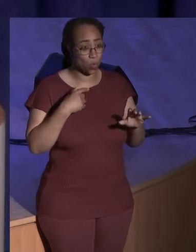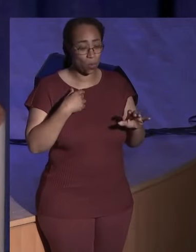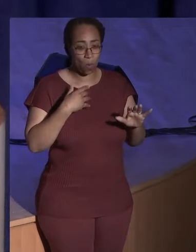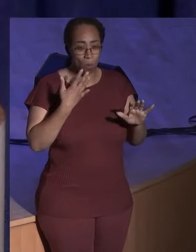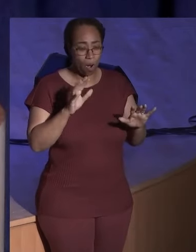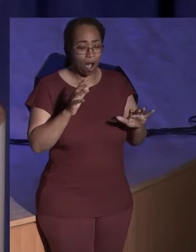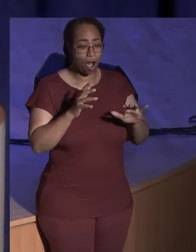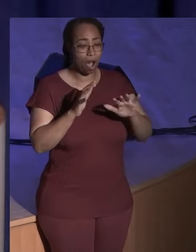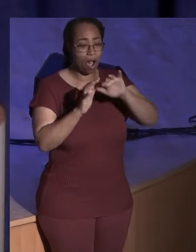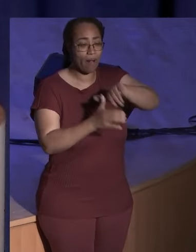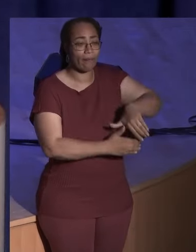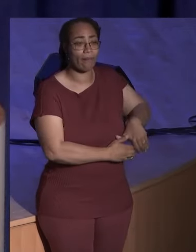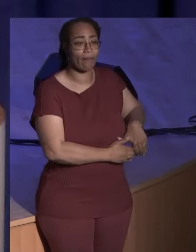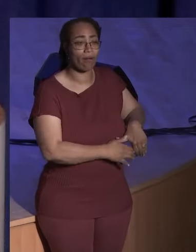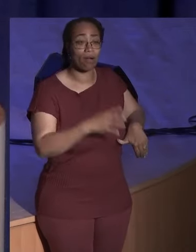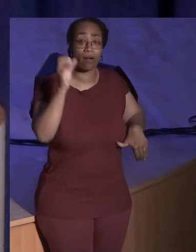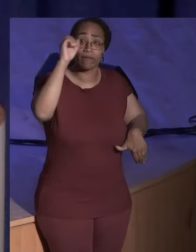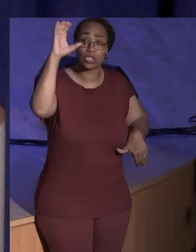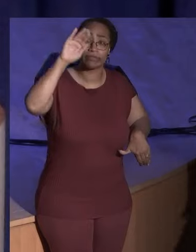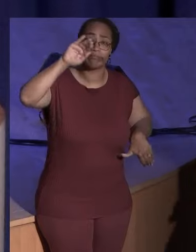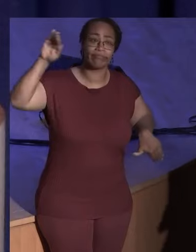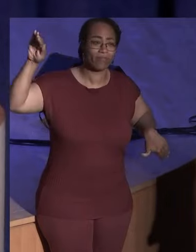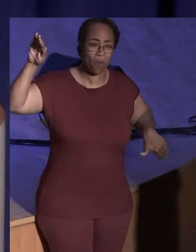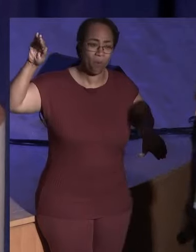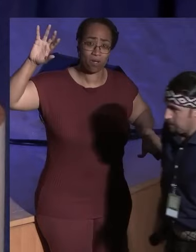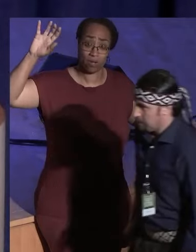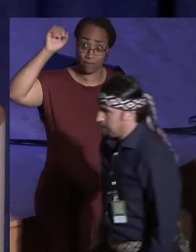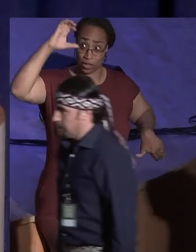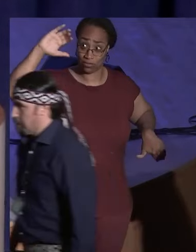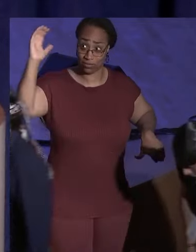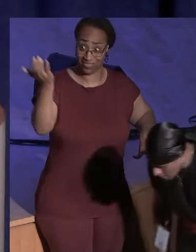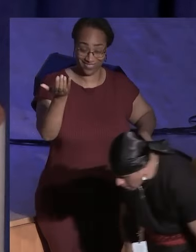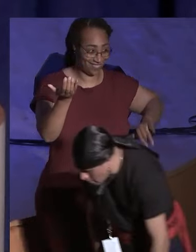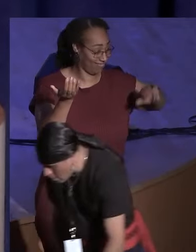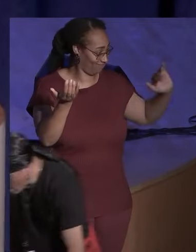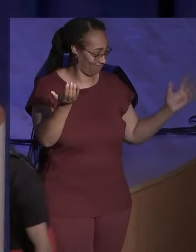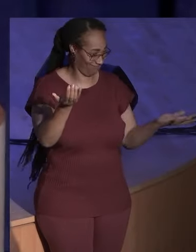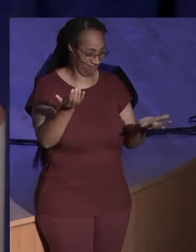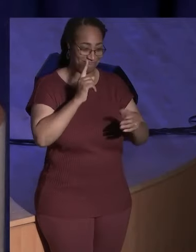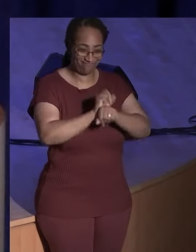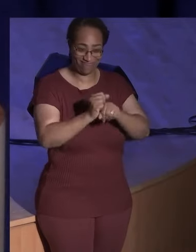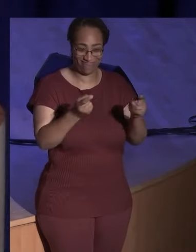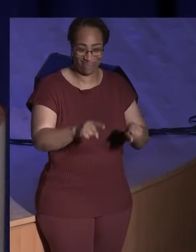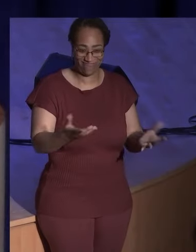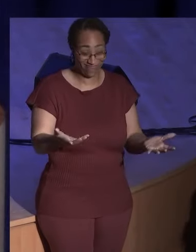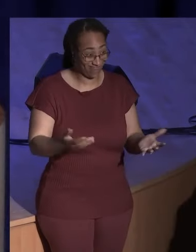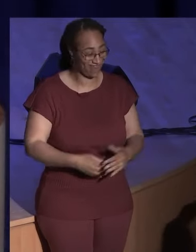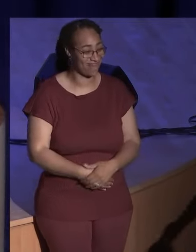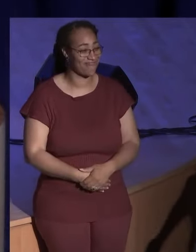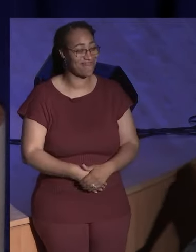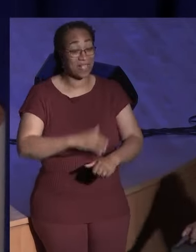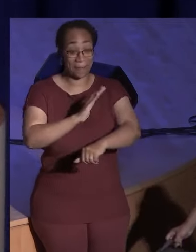say. We have a lot of music and dance and storytelling and food and friends